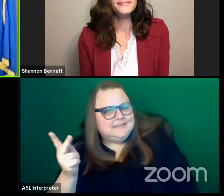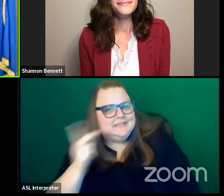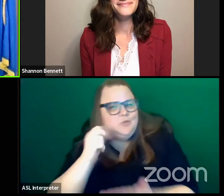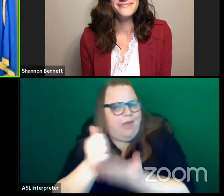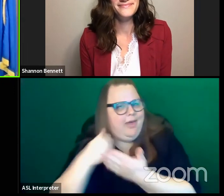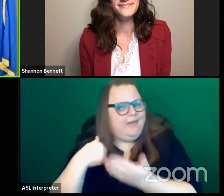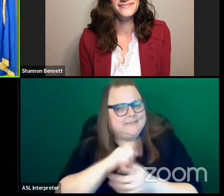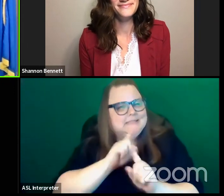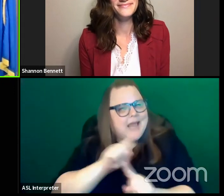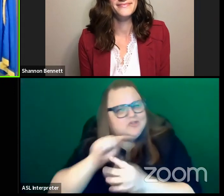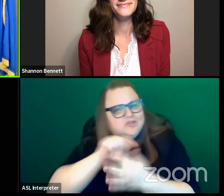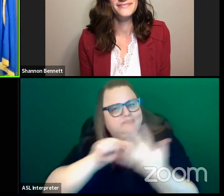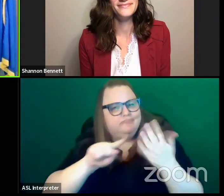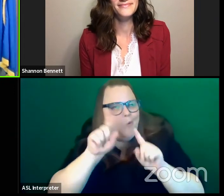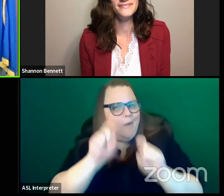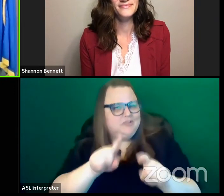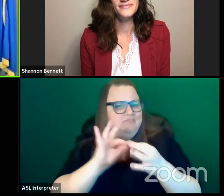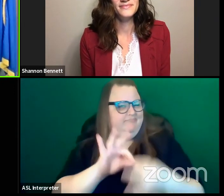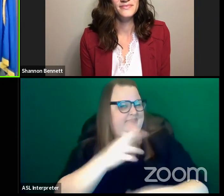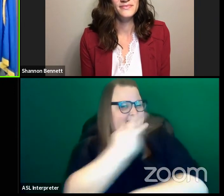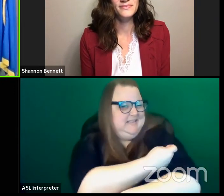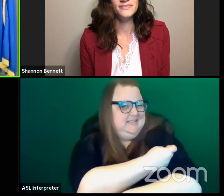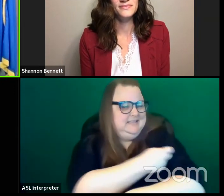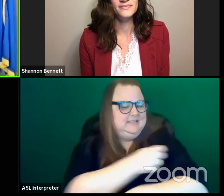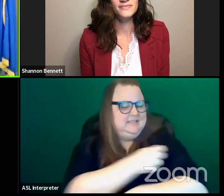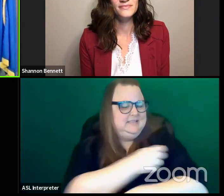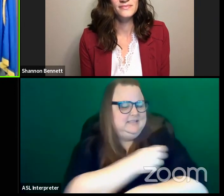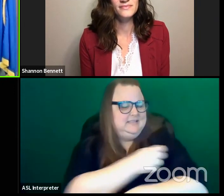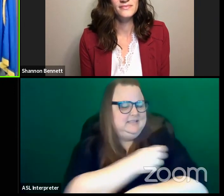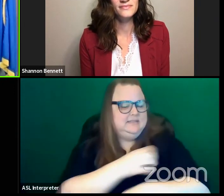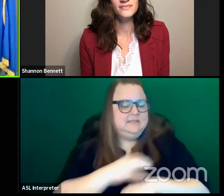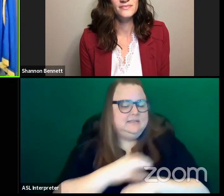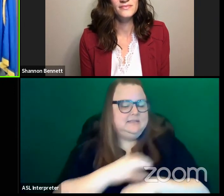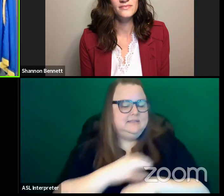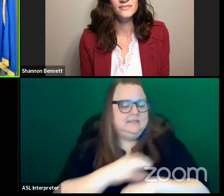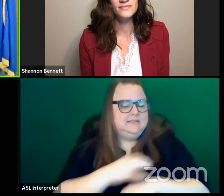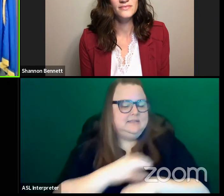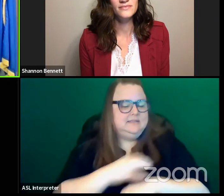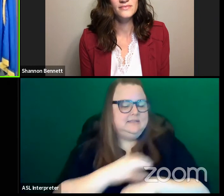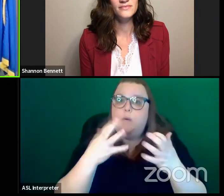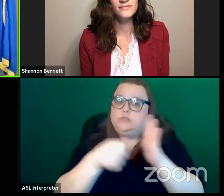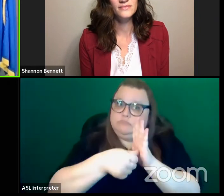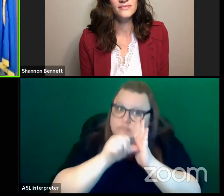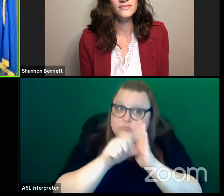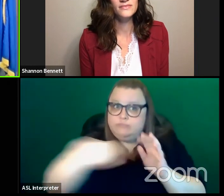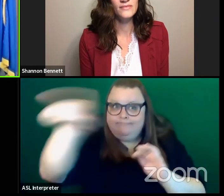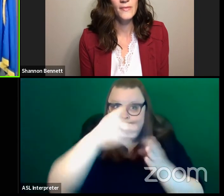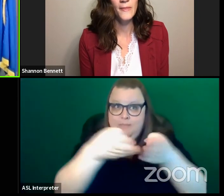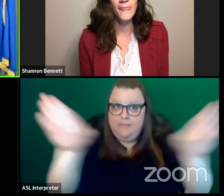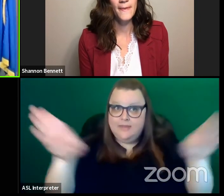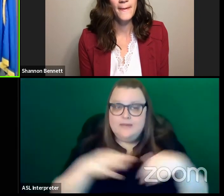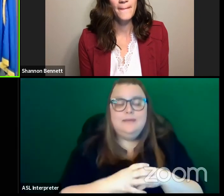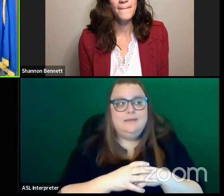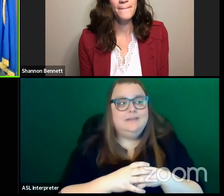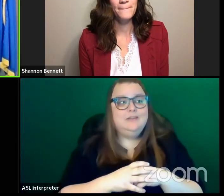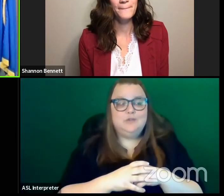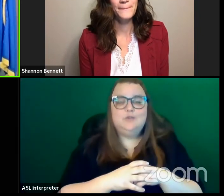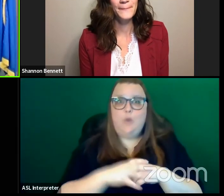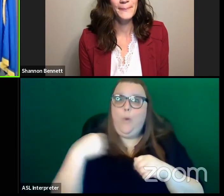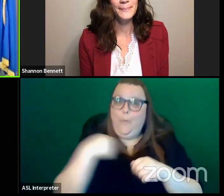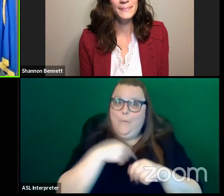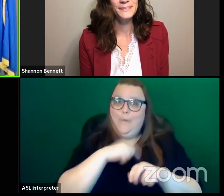as it related to the vaccine. But I want to stress to the general public that things are looking a lot better.